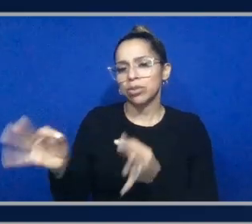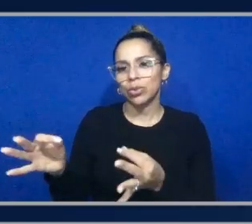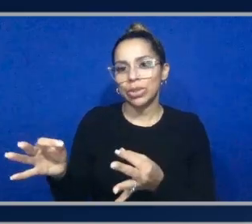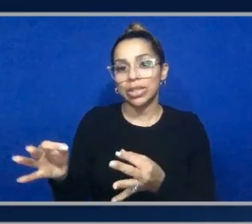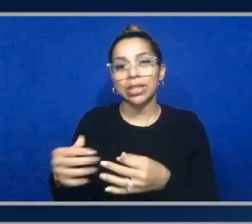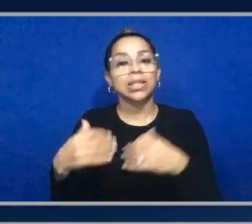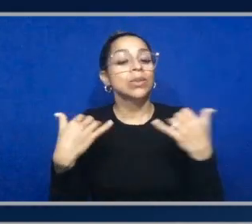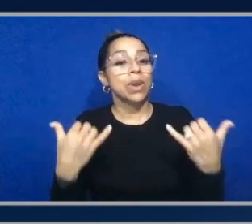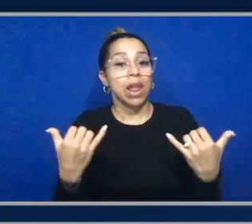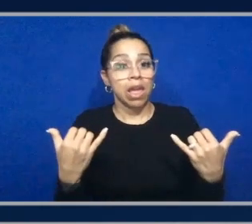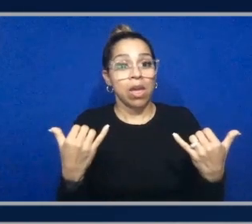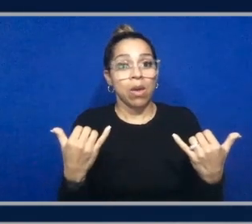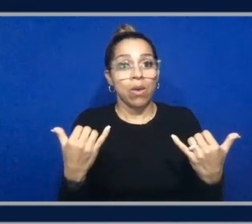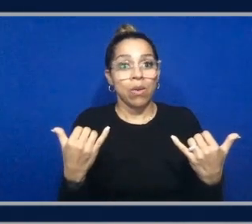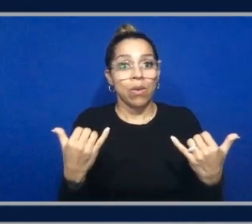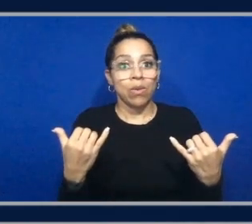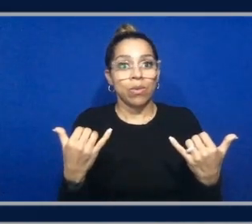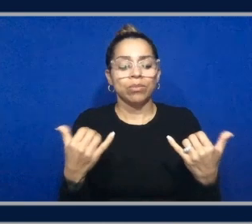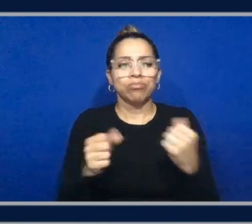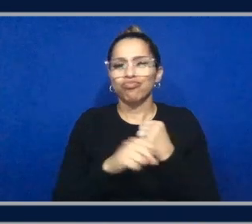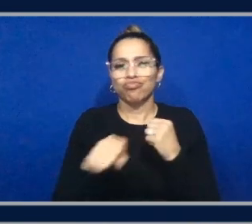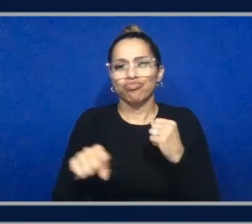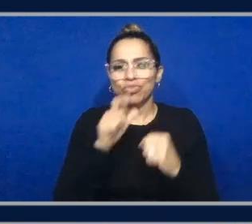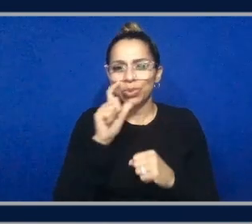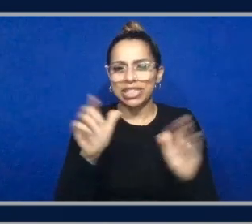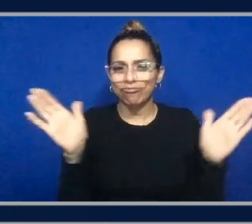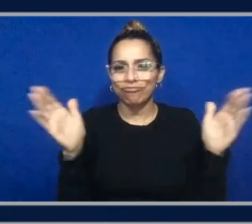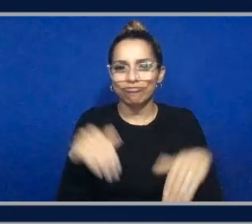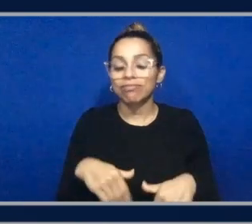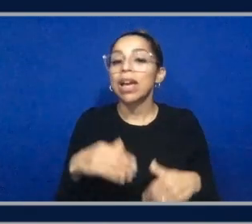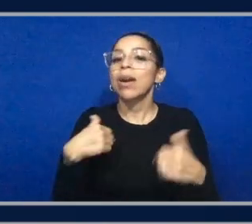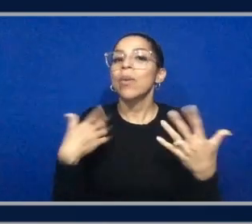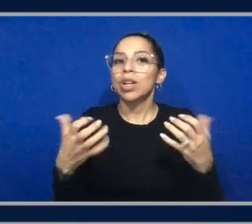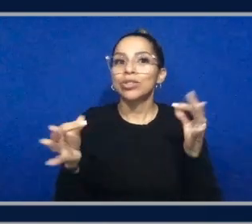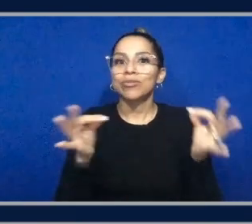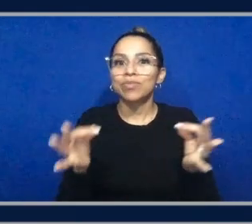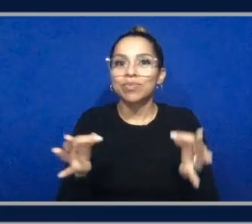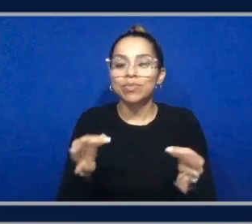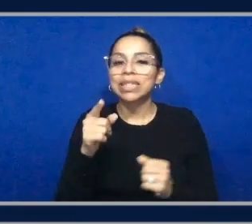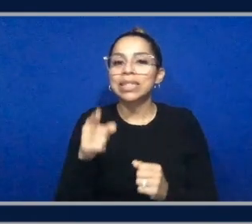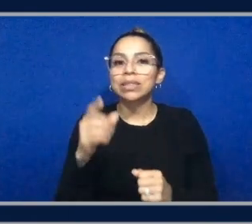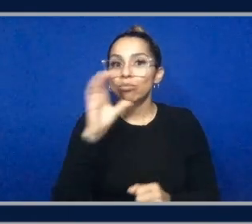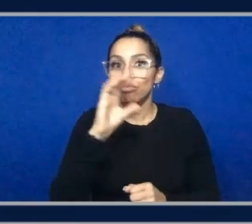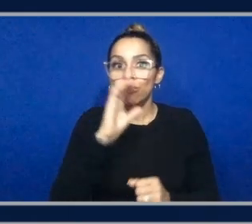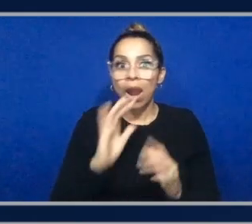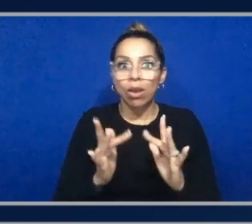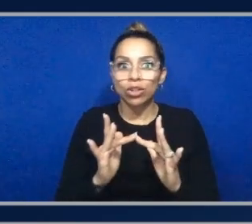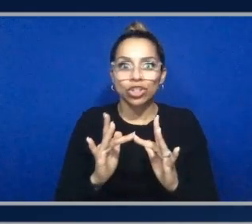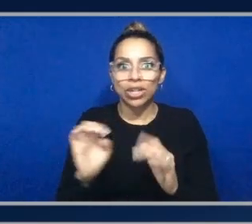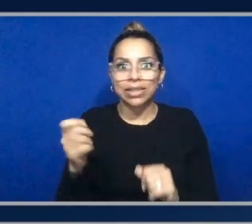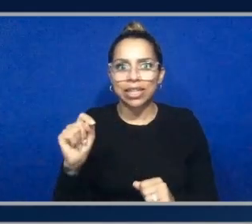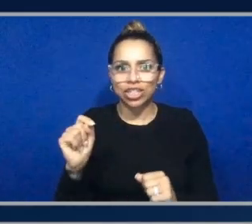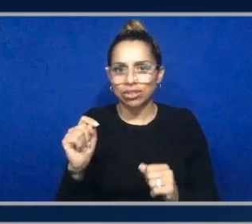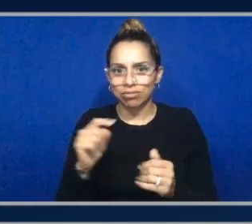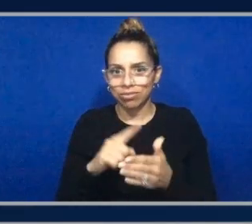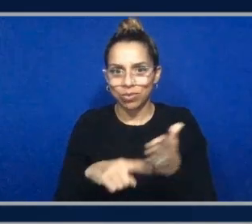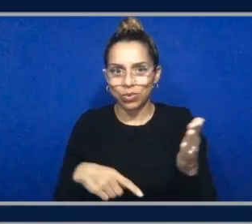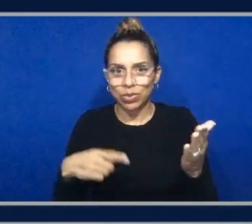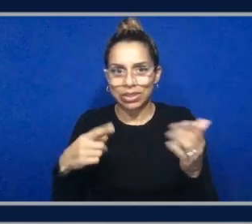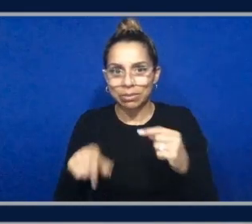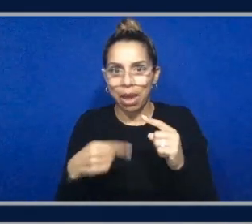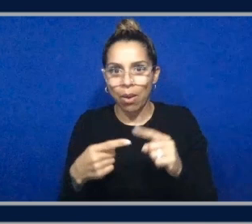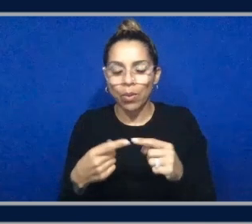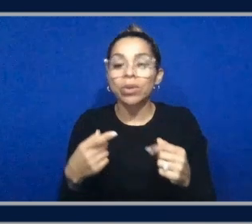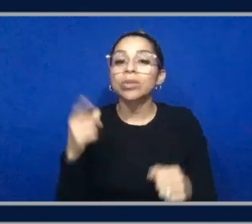do is, without further ado, I want to talk about what this browser extension is all about. So here I am on a web page. This is the